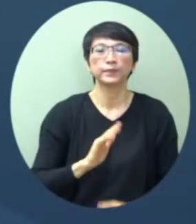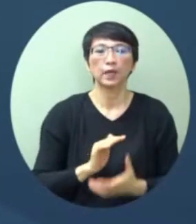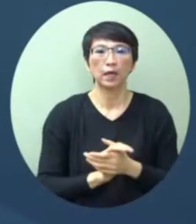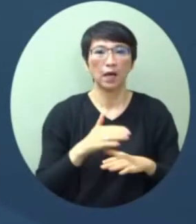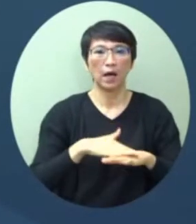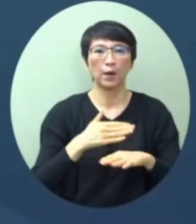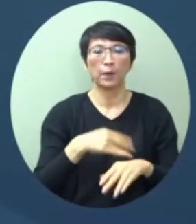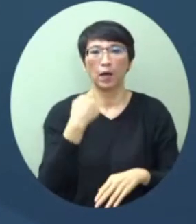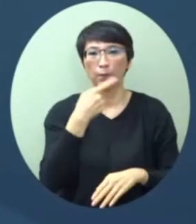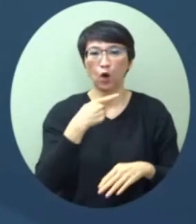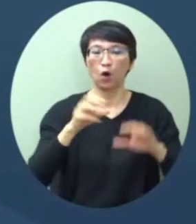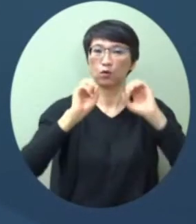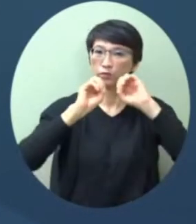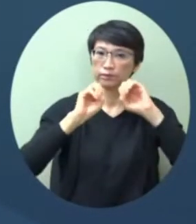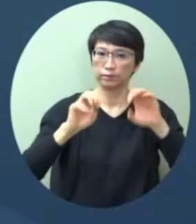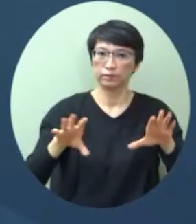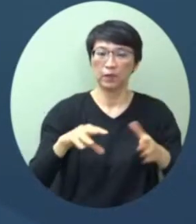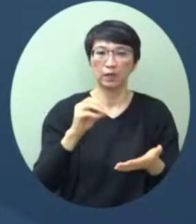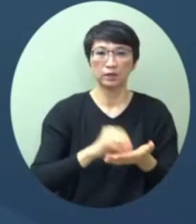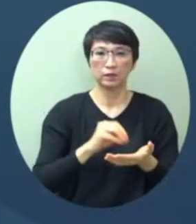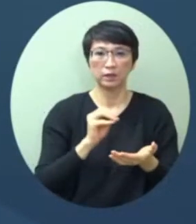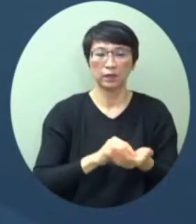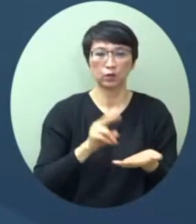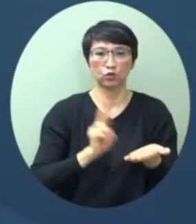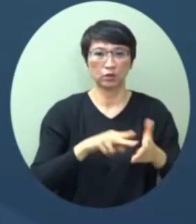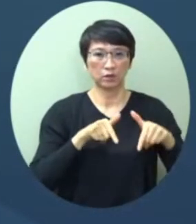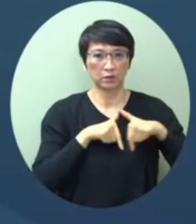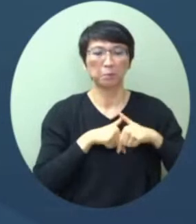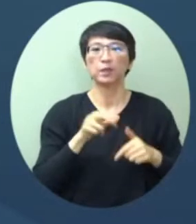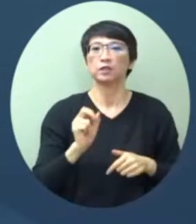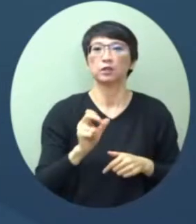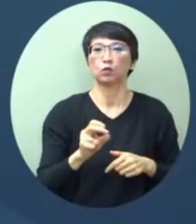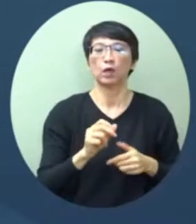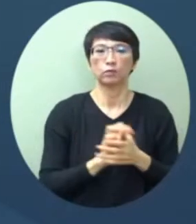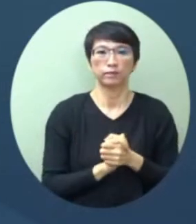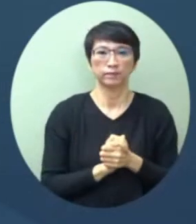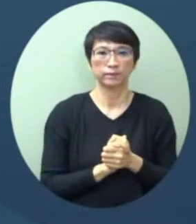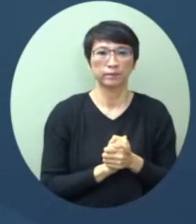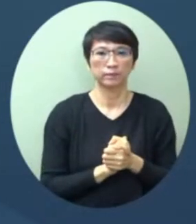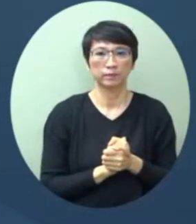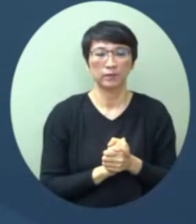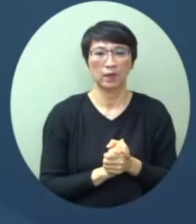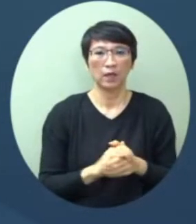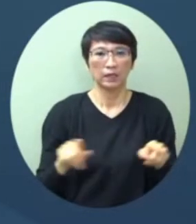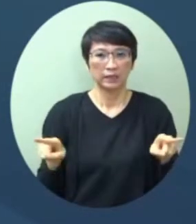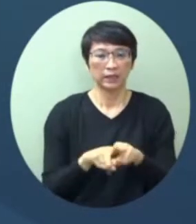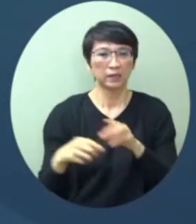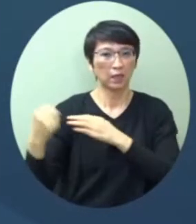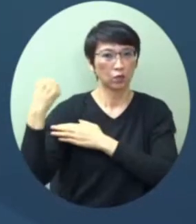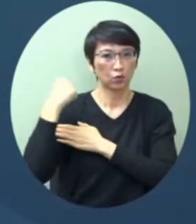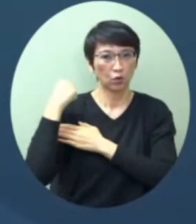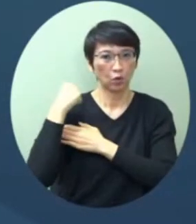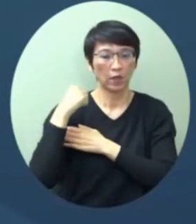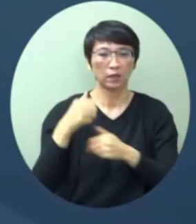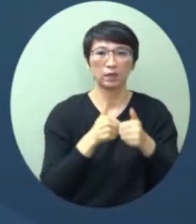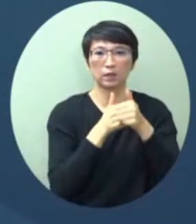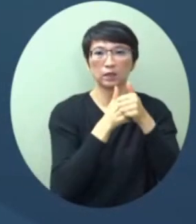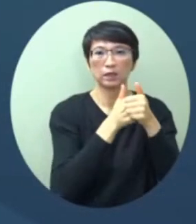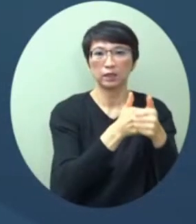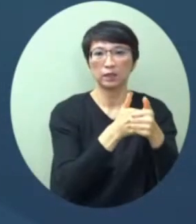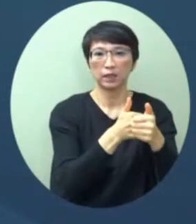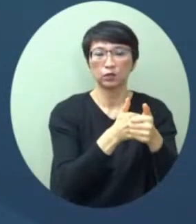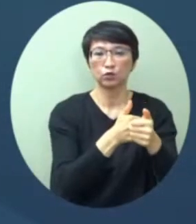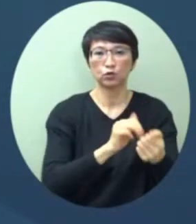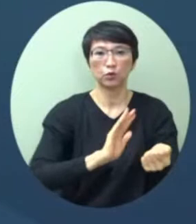make sure that the daily supply is maintained. So, like I said, we have to maintain faith and we have to work